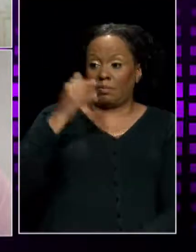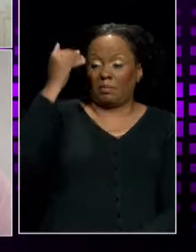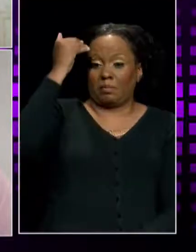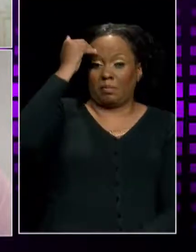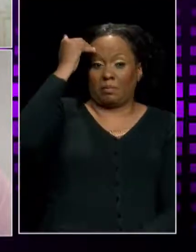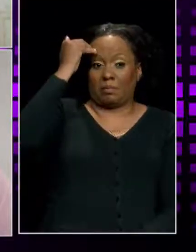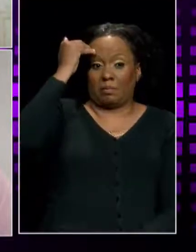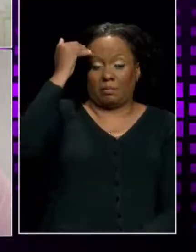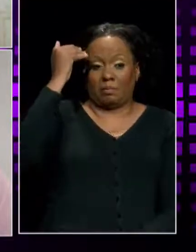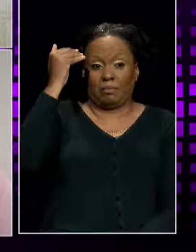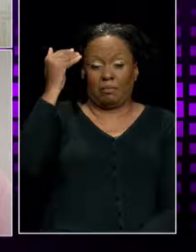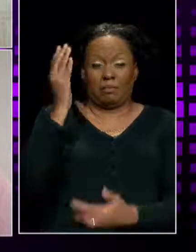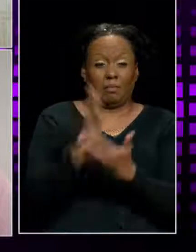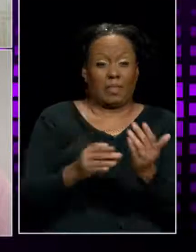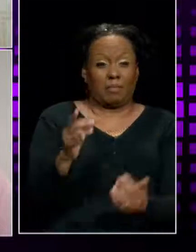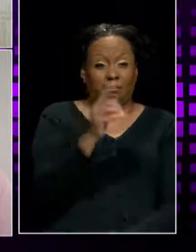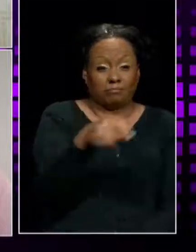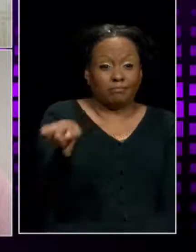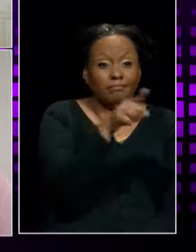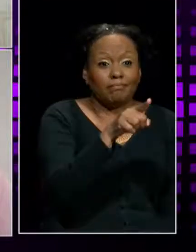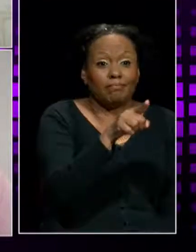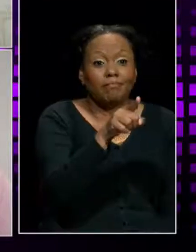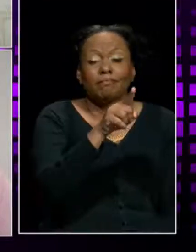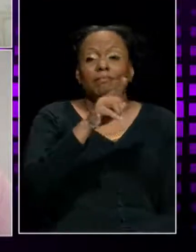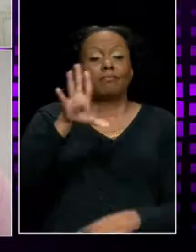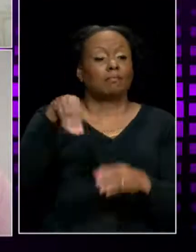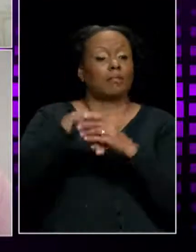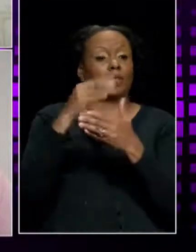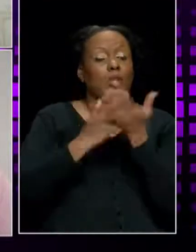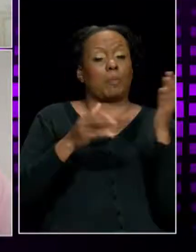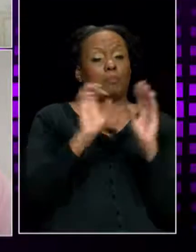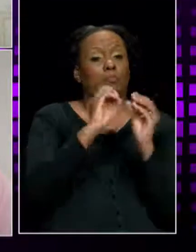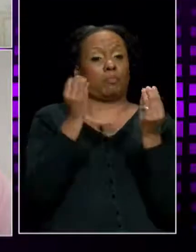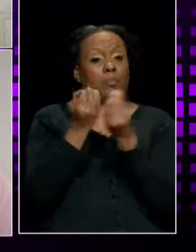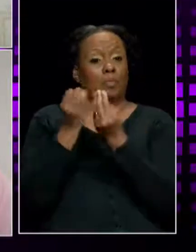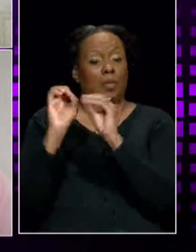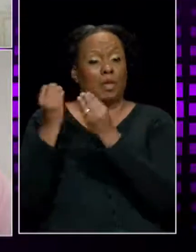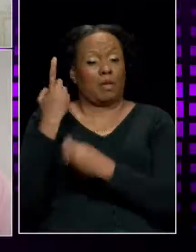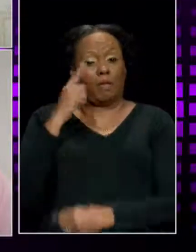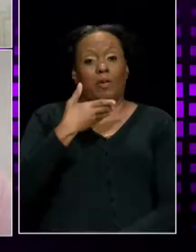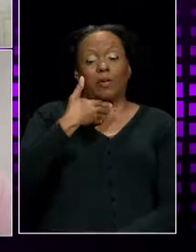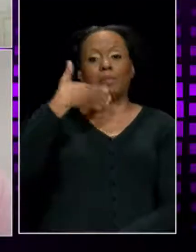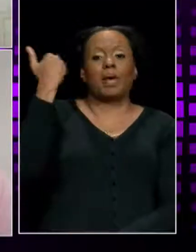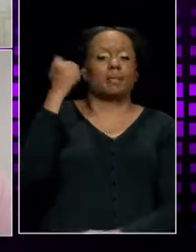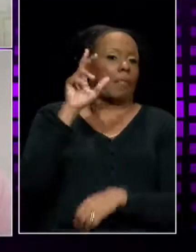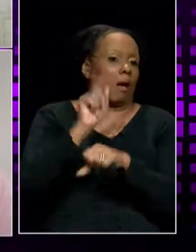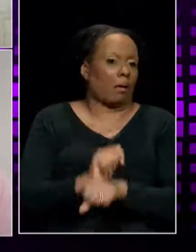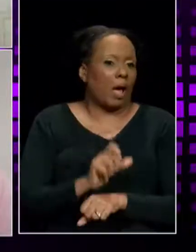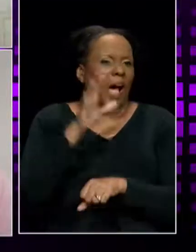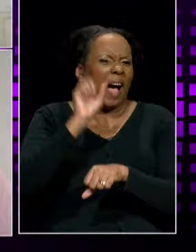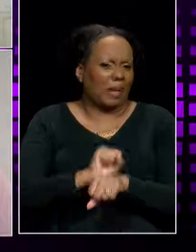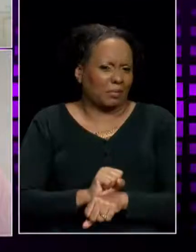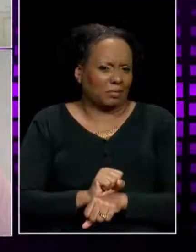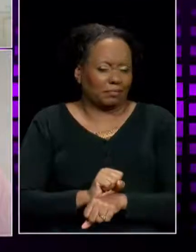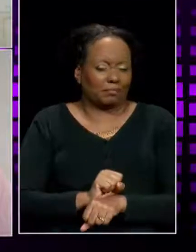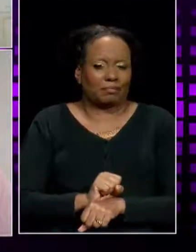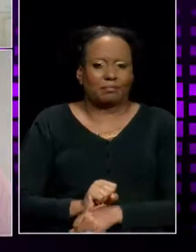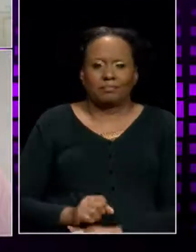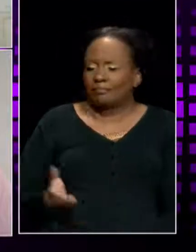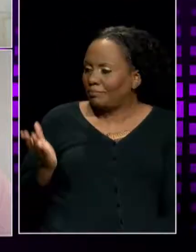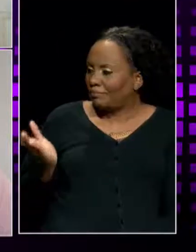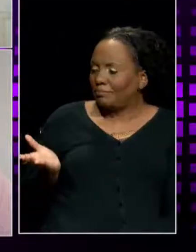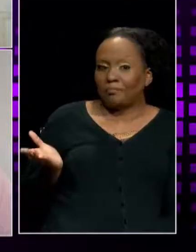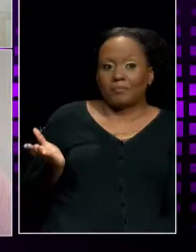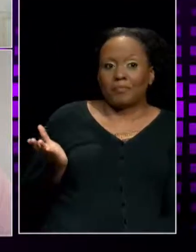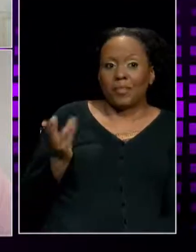of you are involved in some organizations that help to create better habits. Khadija, I'd like you for a bit